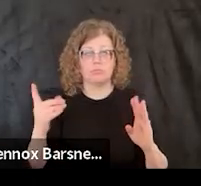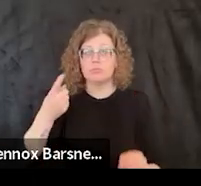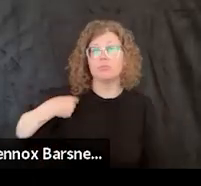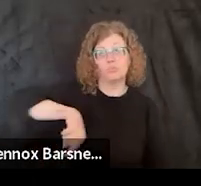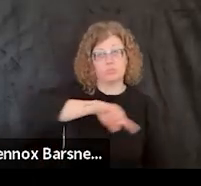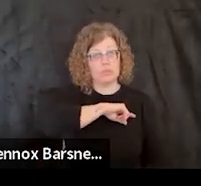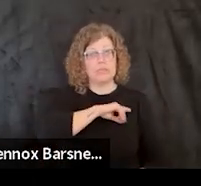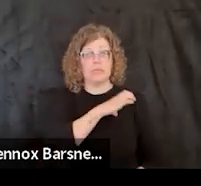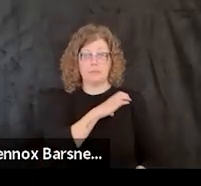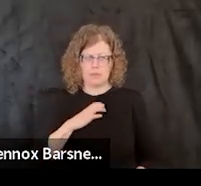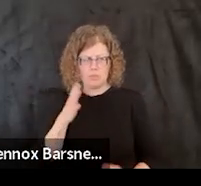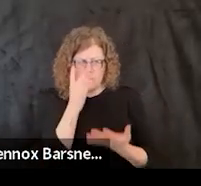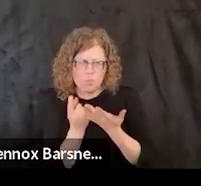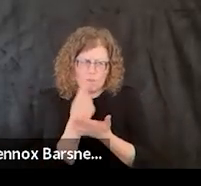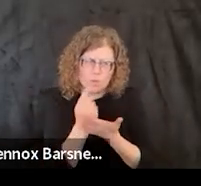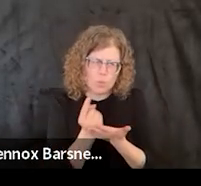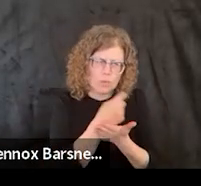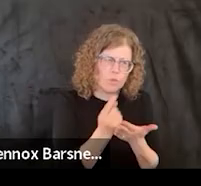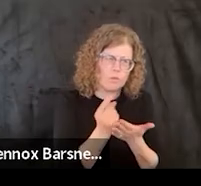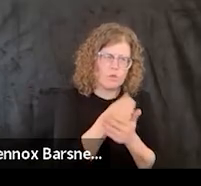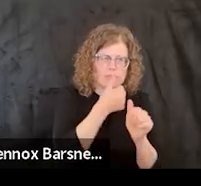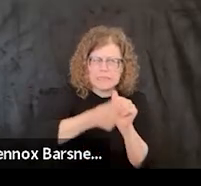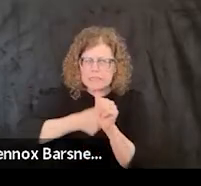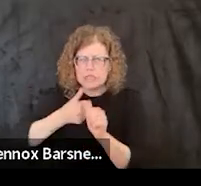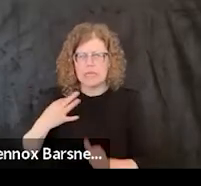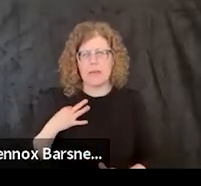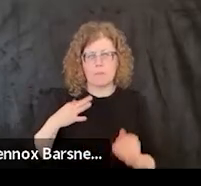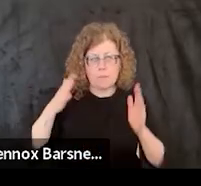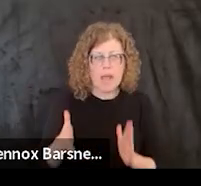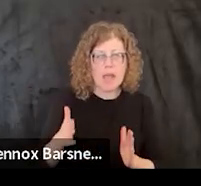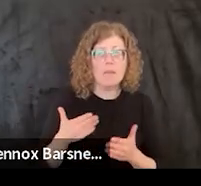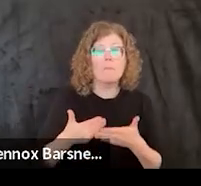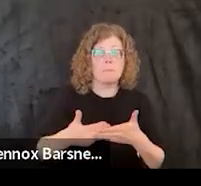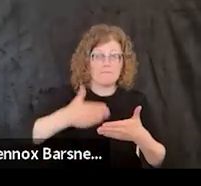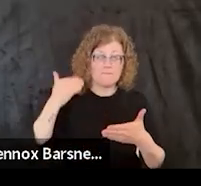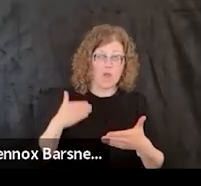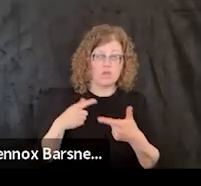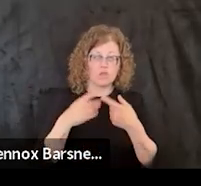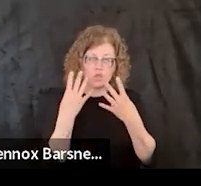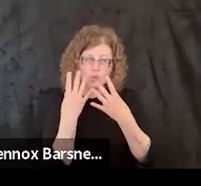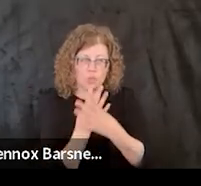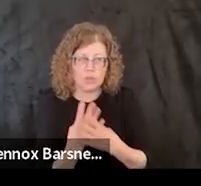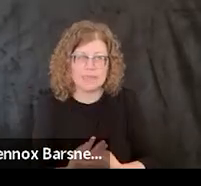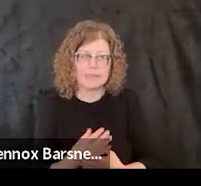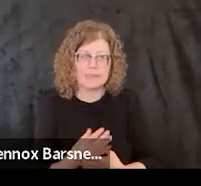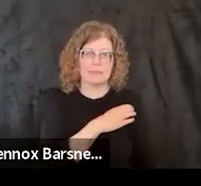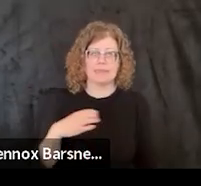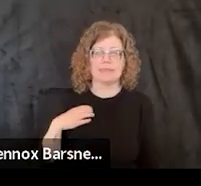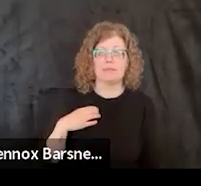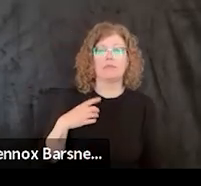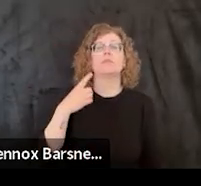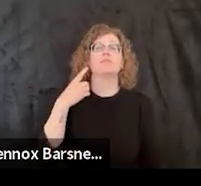before assigning them to the committees and gives ample time for assessors to read applications, score